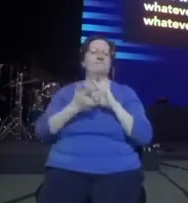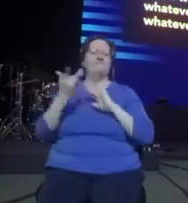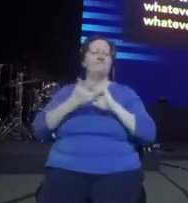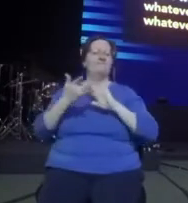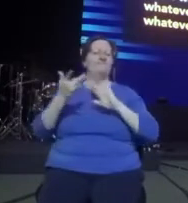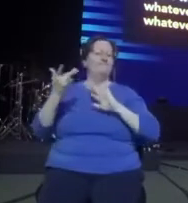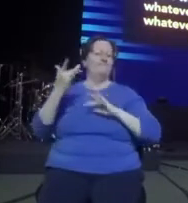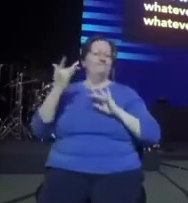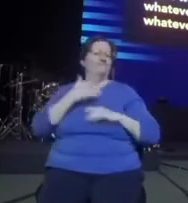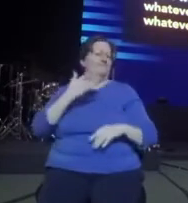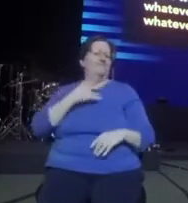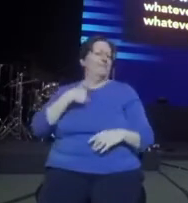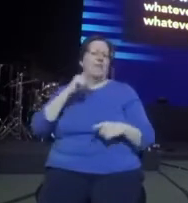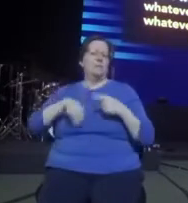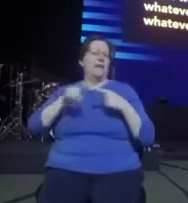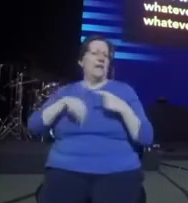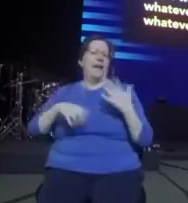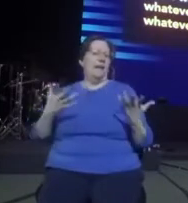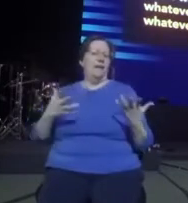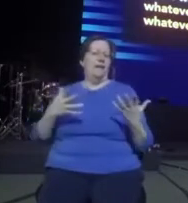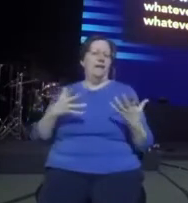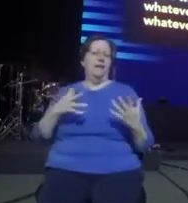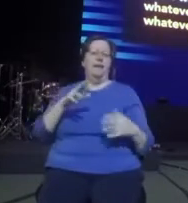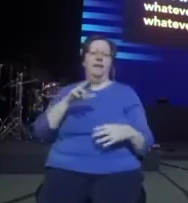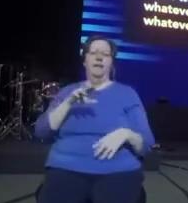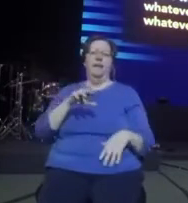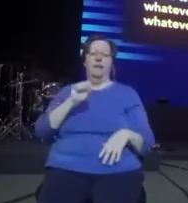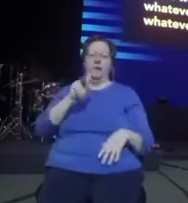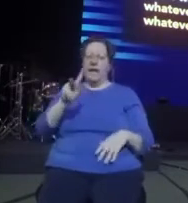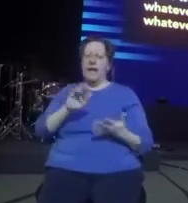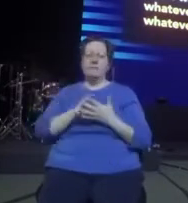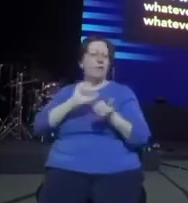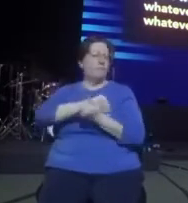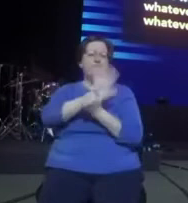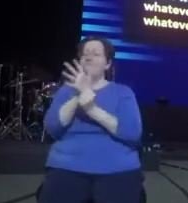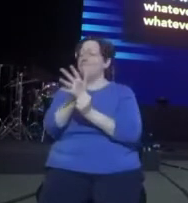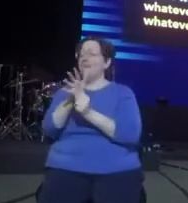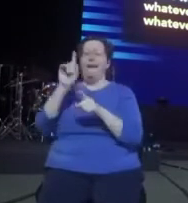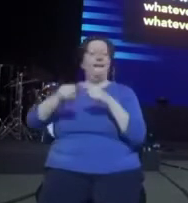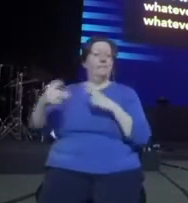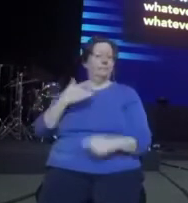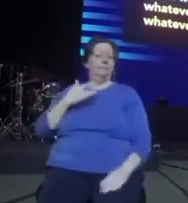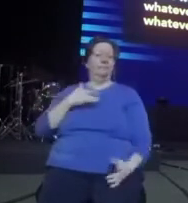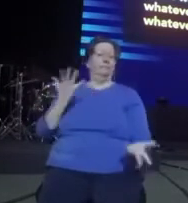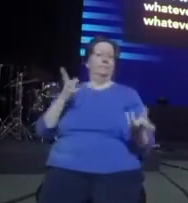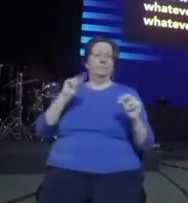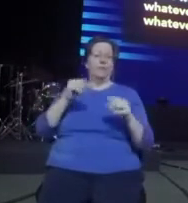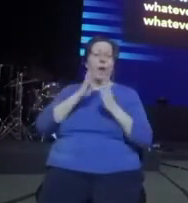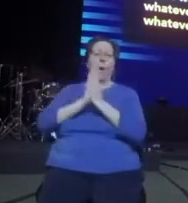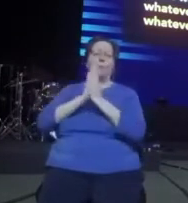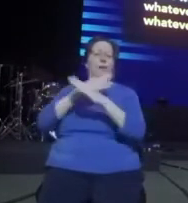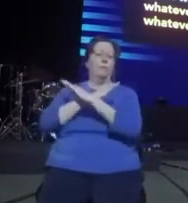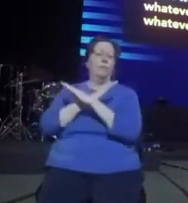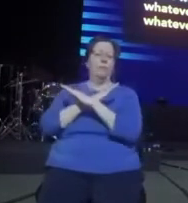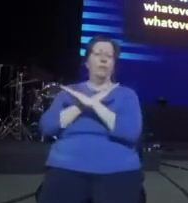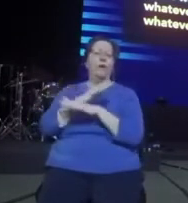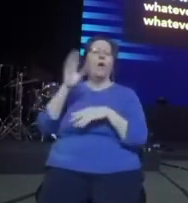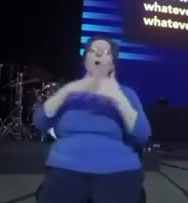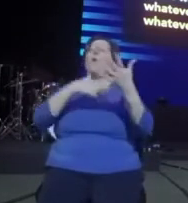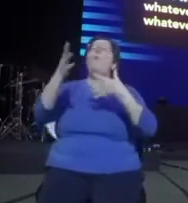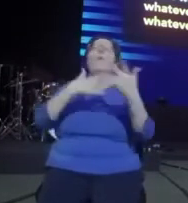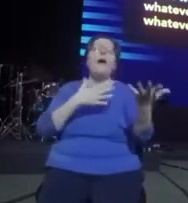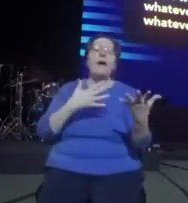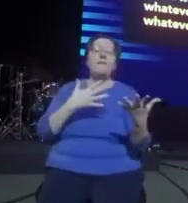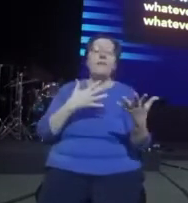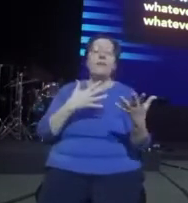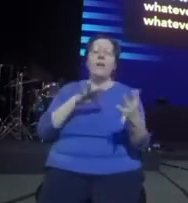head, my door says, is everybody listening to what I'm saying? You know? Because whatever